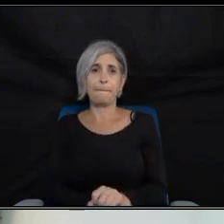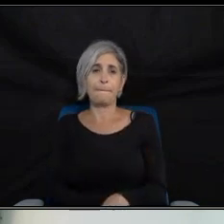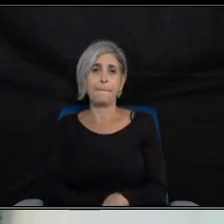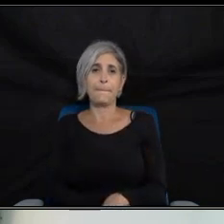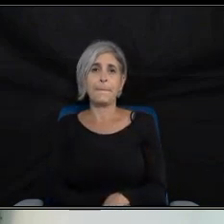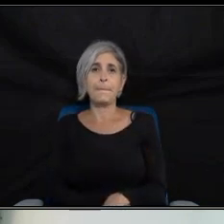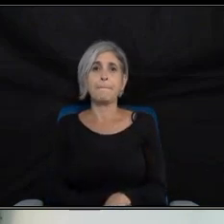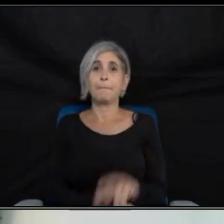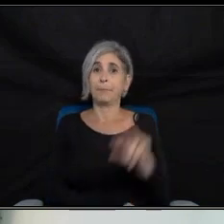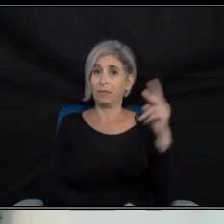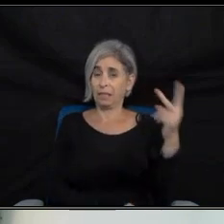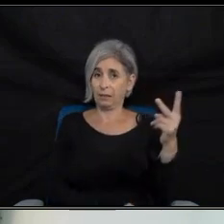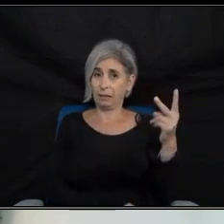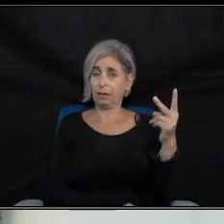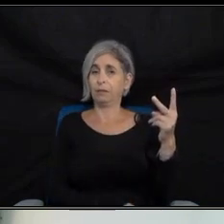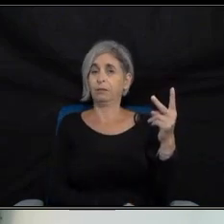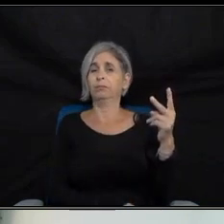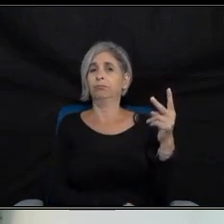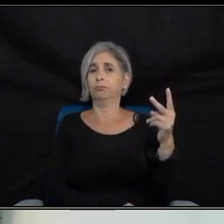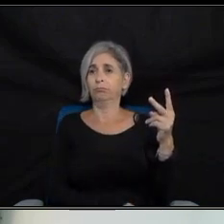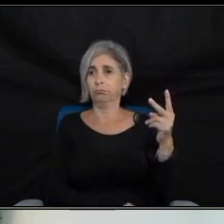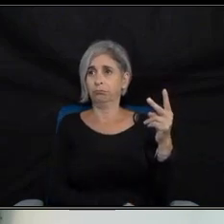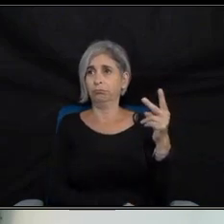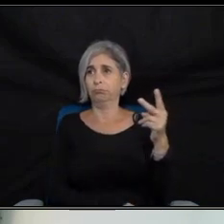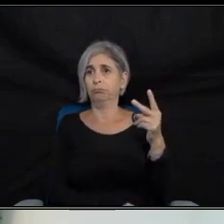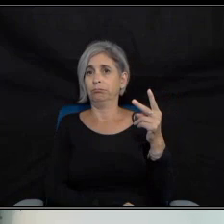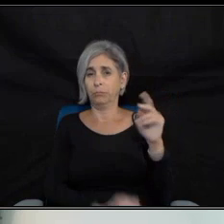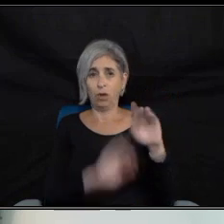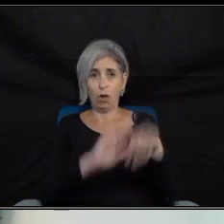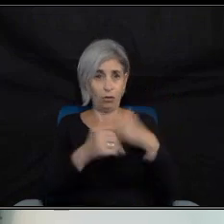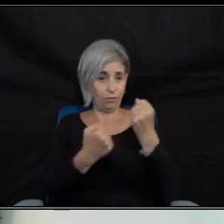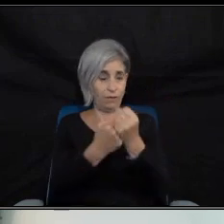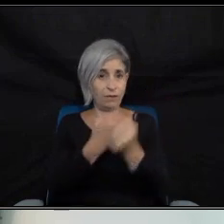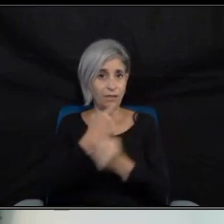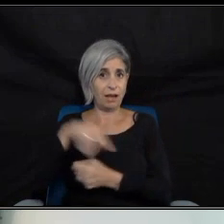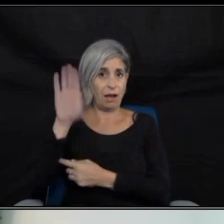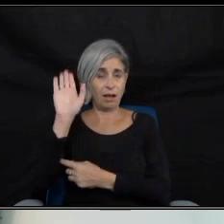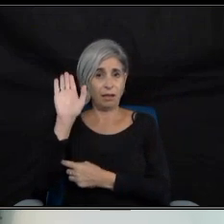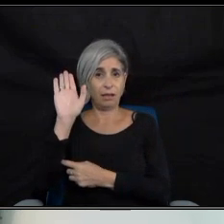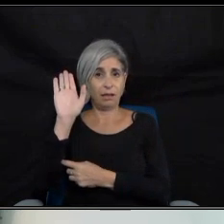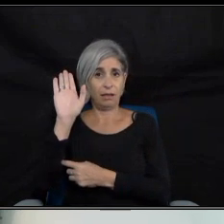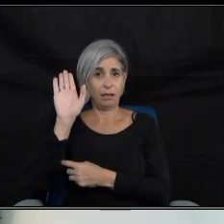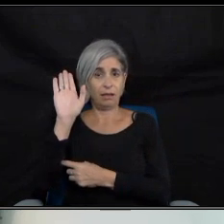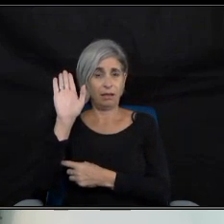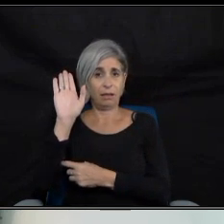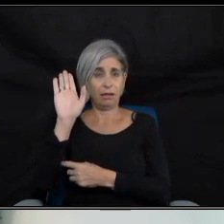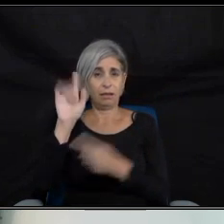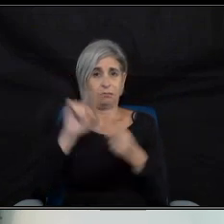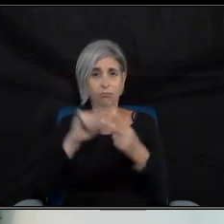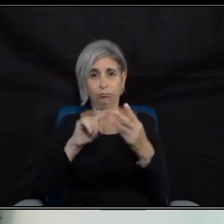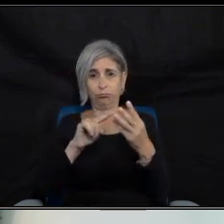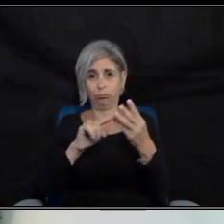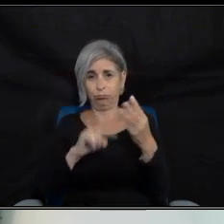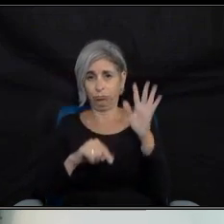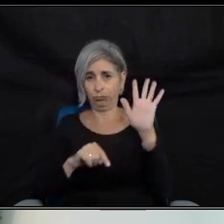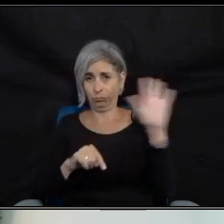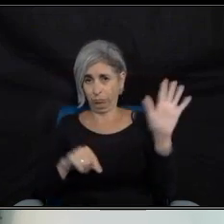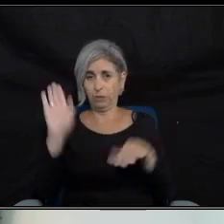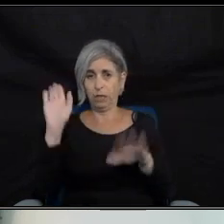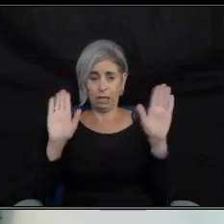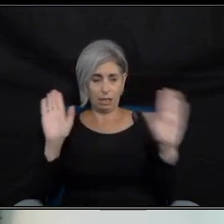So moved. Second. All those in favor state so by saying aye. Aye.